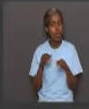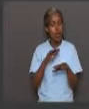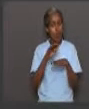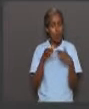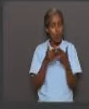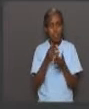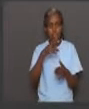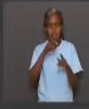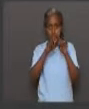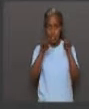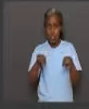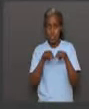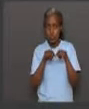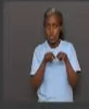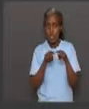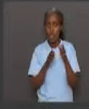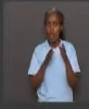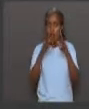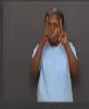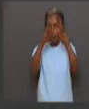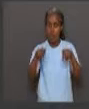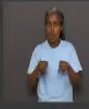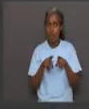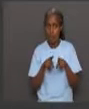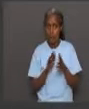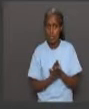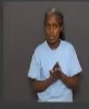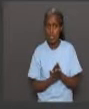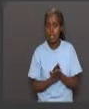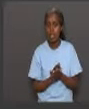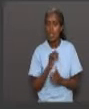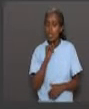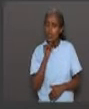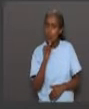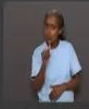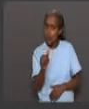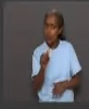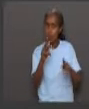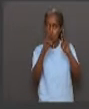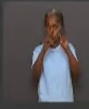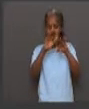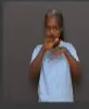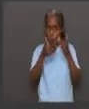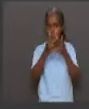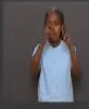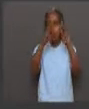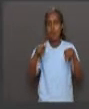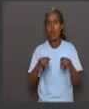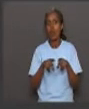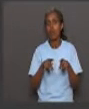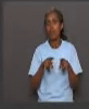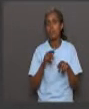all squares are parallelograms, not all parallelograms